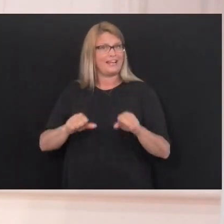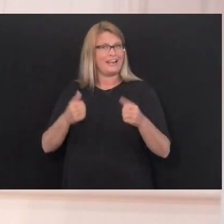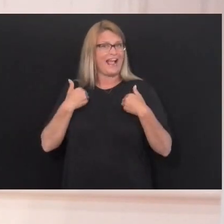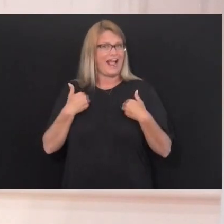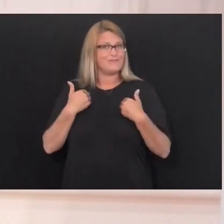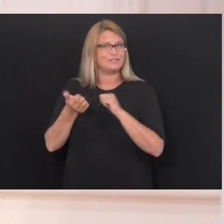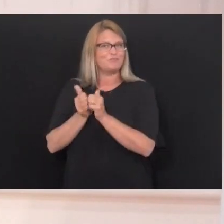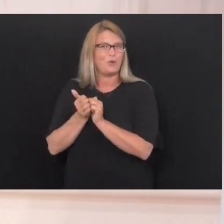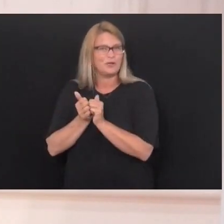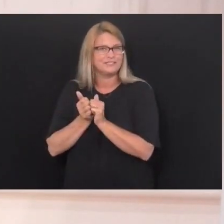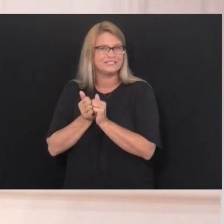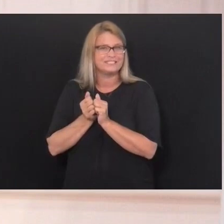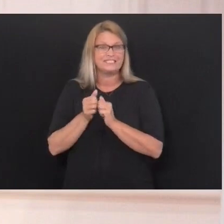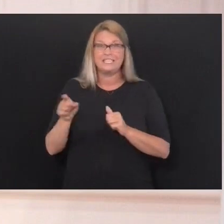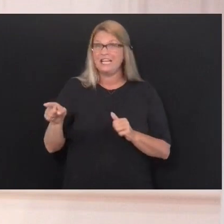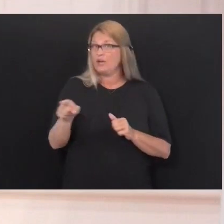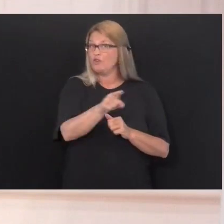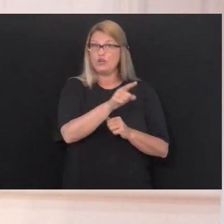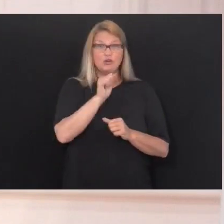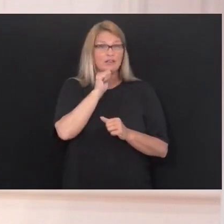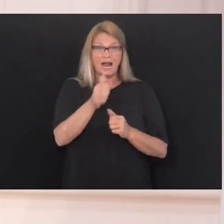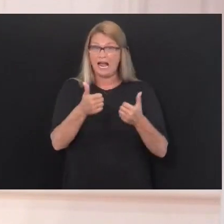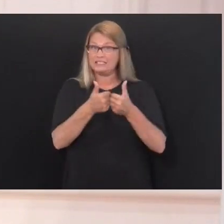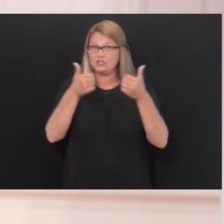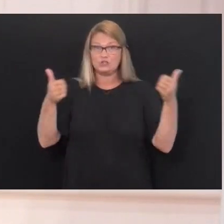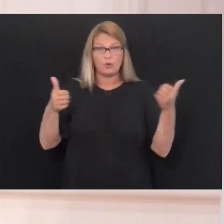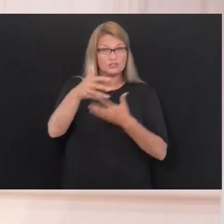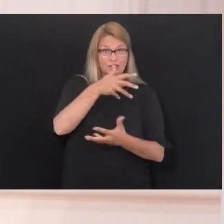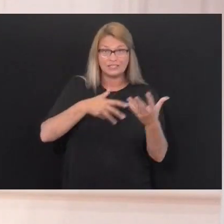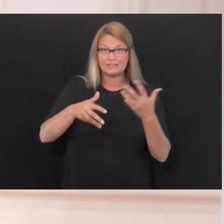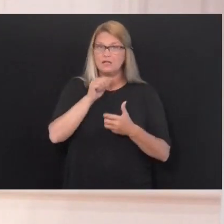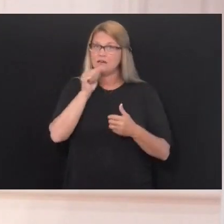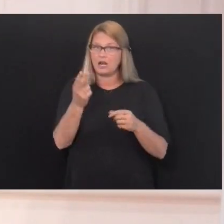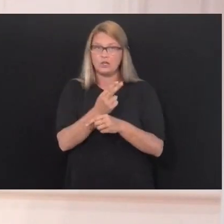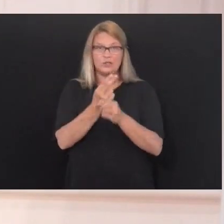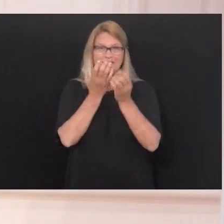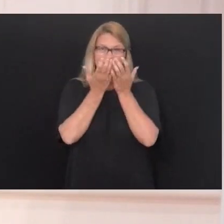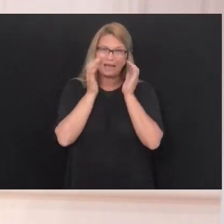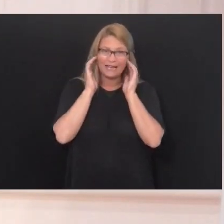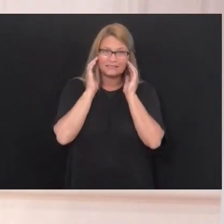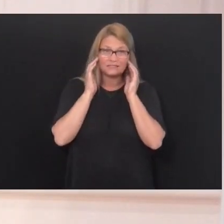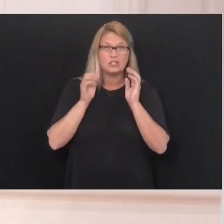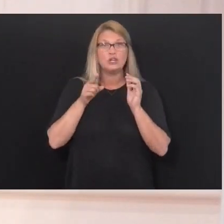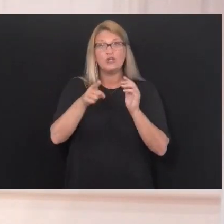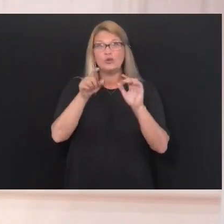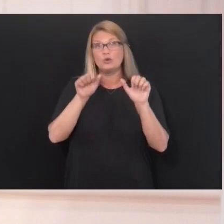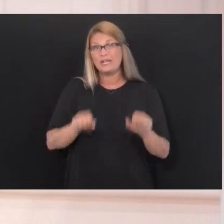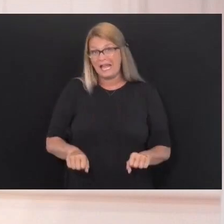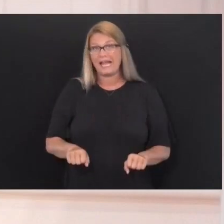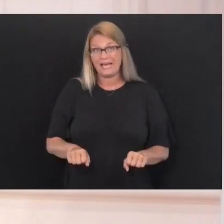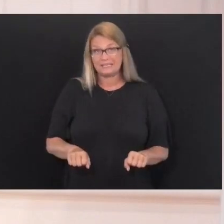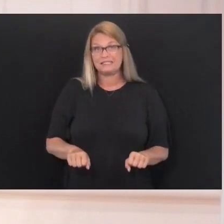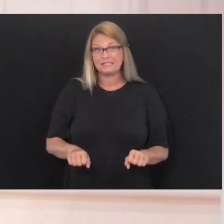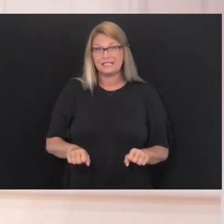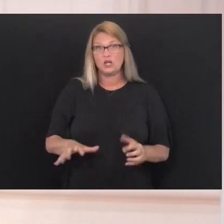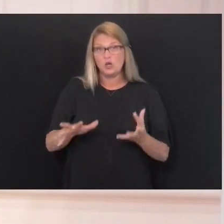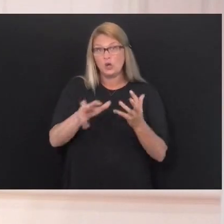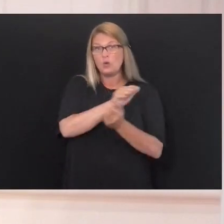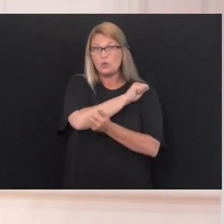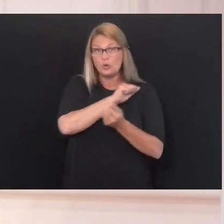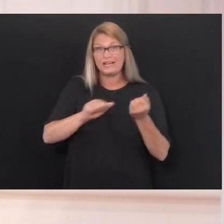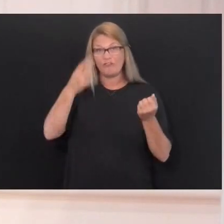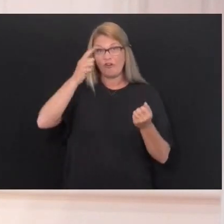or a parent or just a fan. It's our role as the West Virginia Secondary School Activities Commission